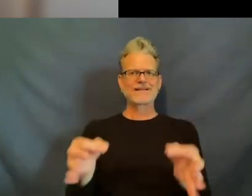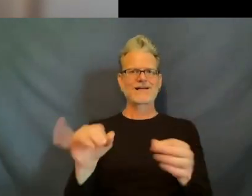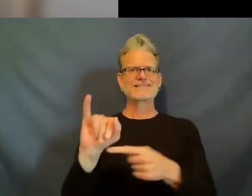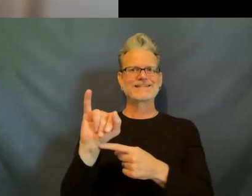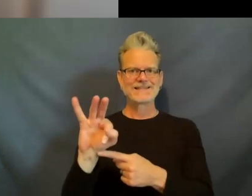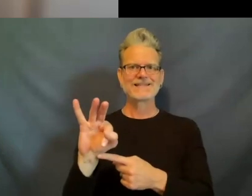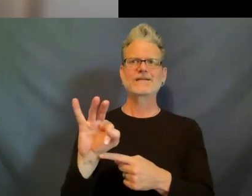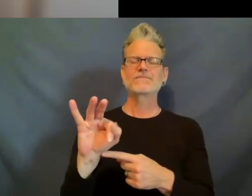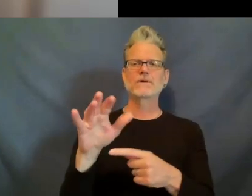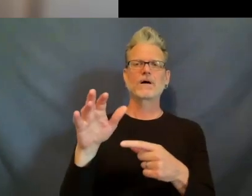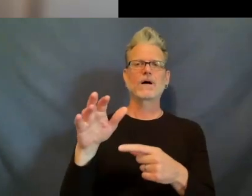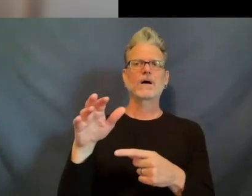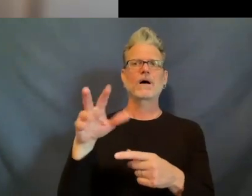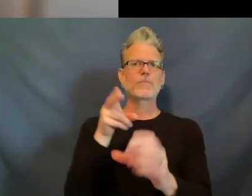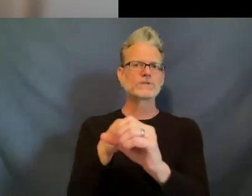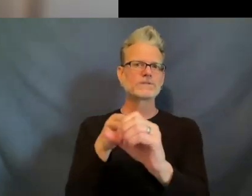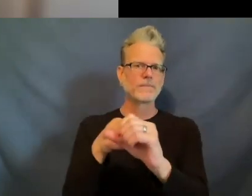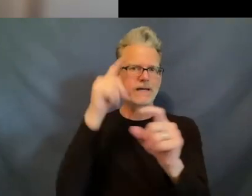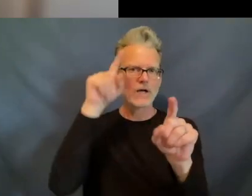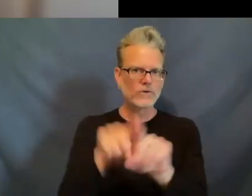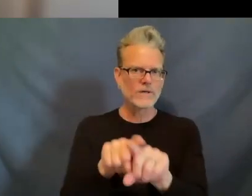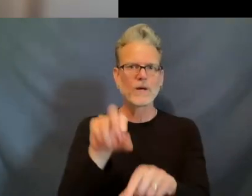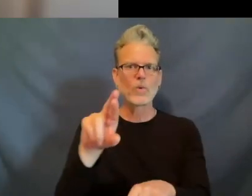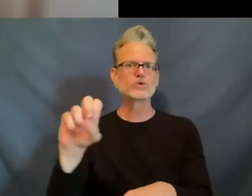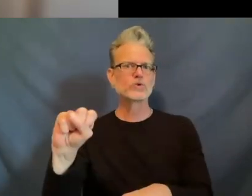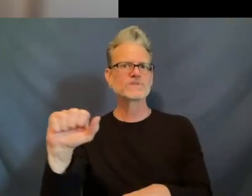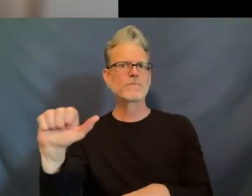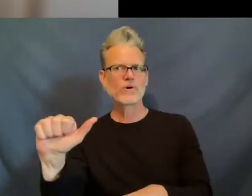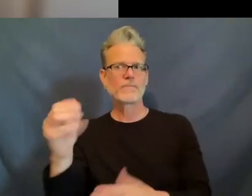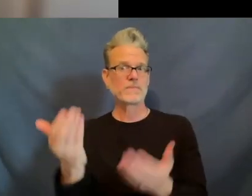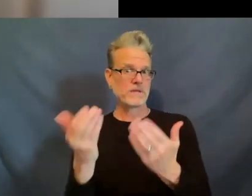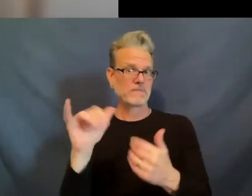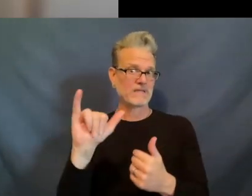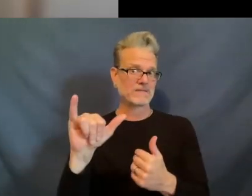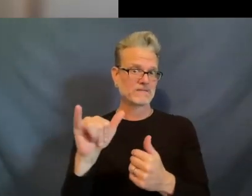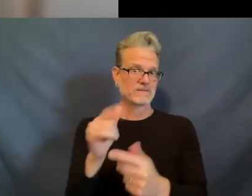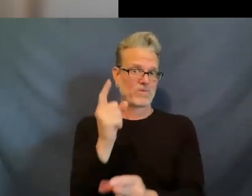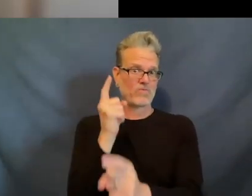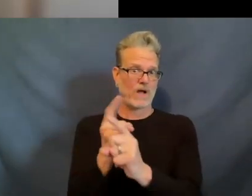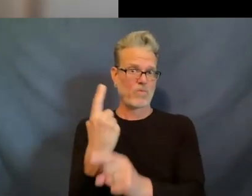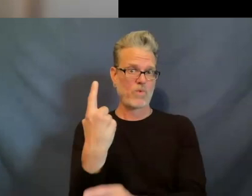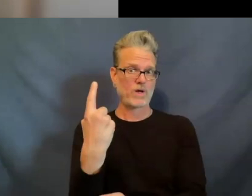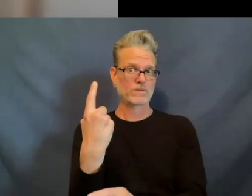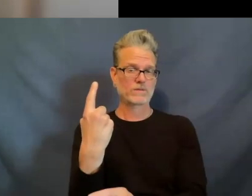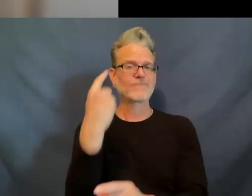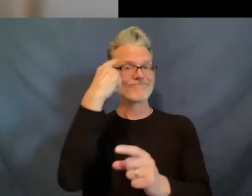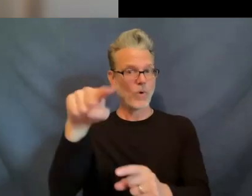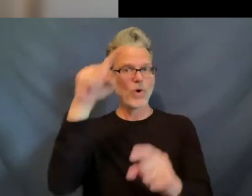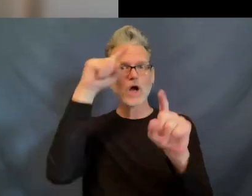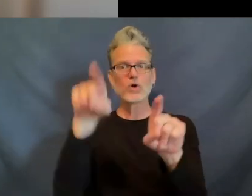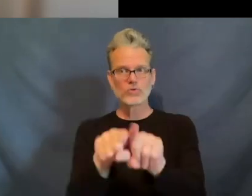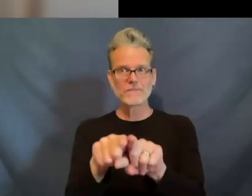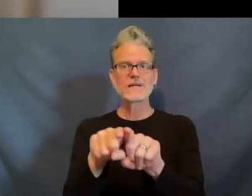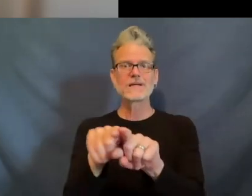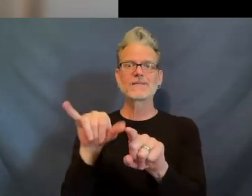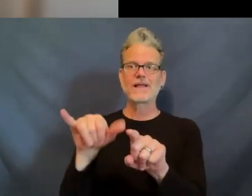participating agreement or a stewardship agreement might be the proper instrument for an agreement that cites Wyden